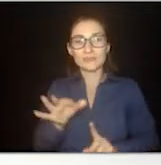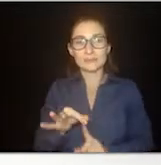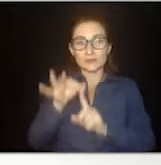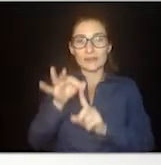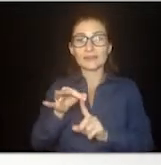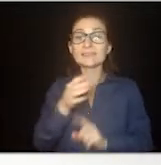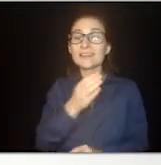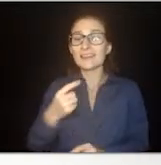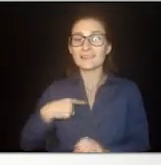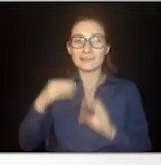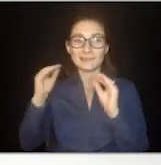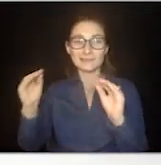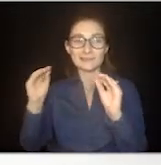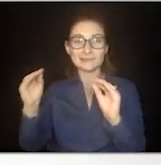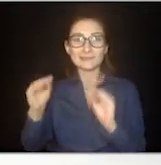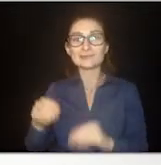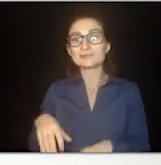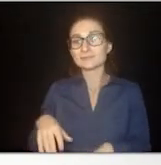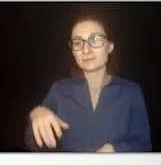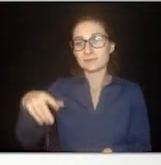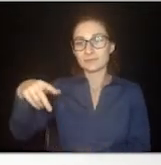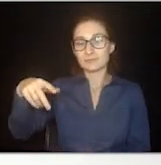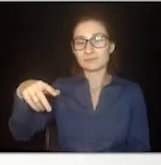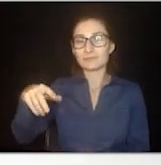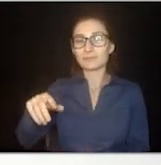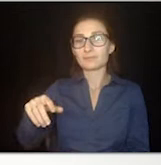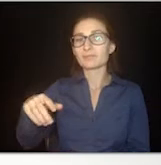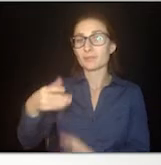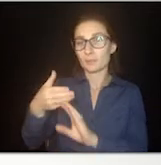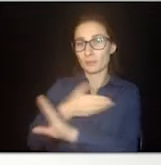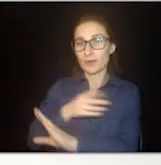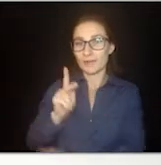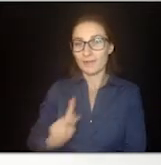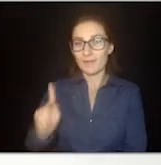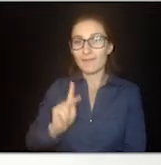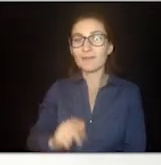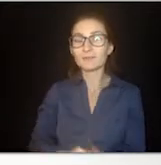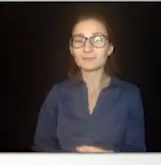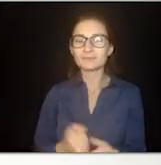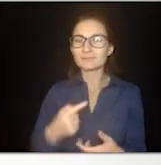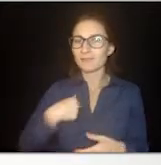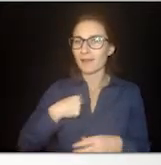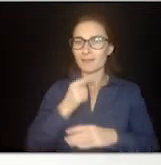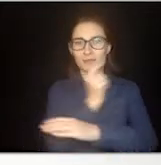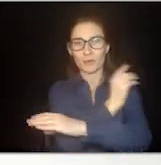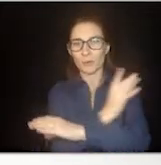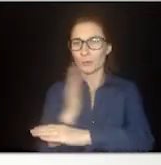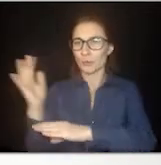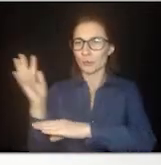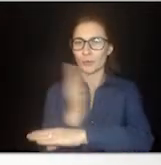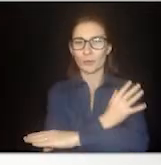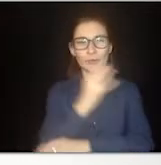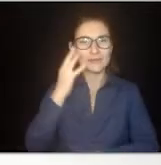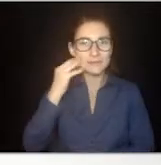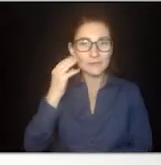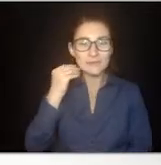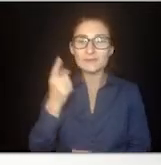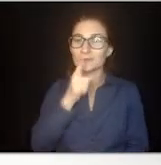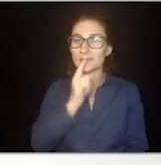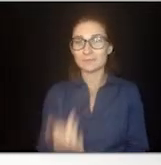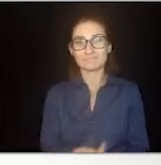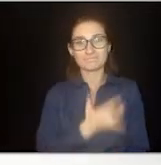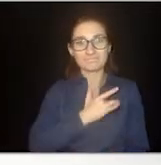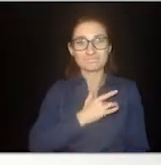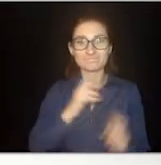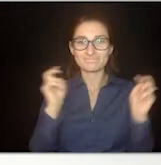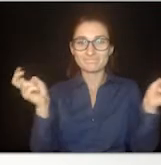pre-K VE. So I kind of run the gamut. So we're very excited. This is very dear to our hearts, so thank you for